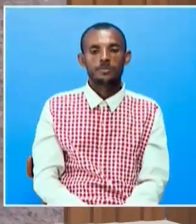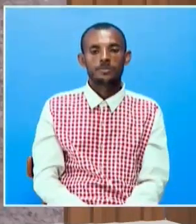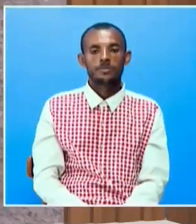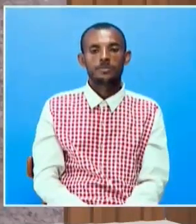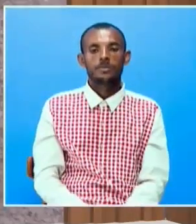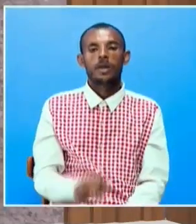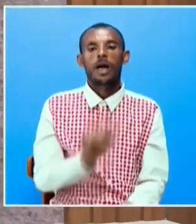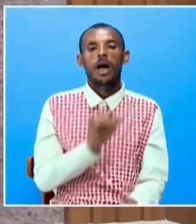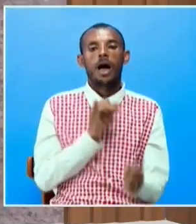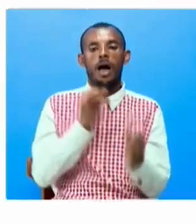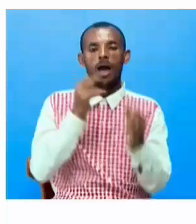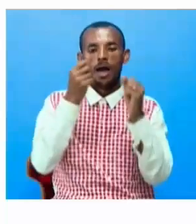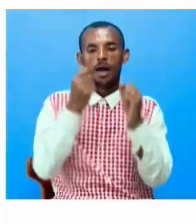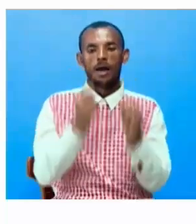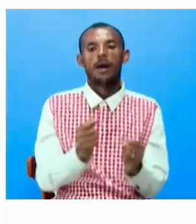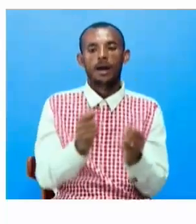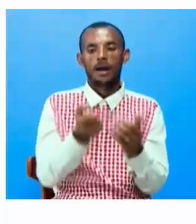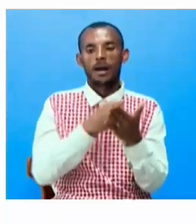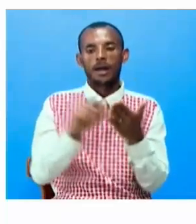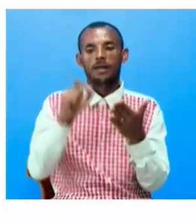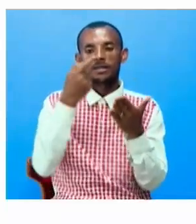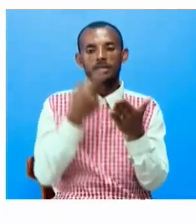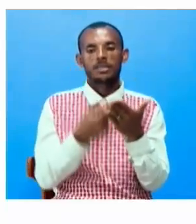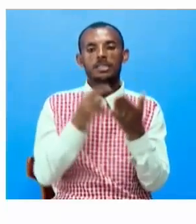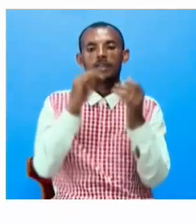I can write this in fraction form.